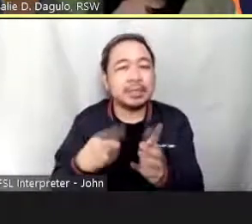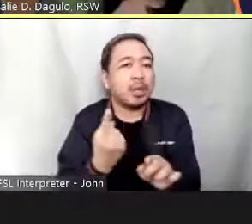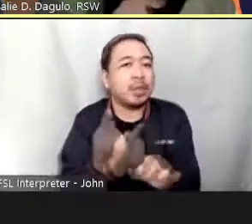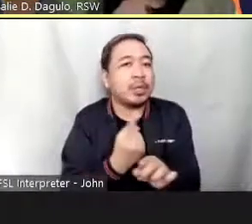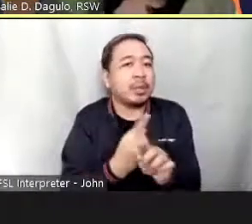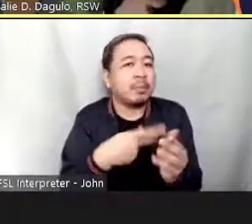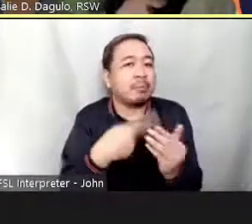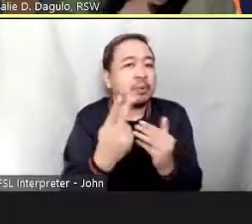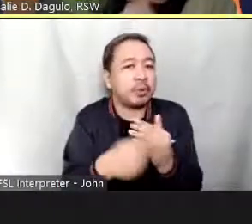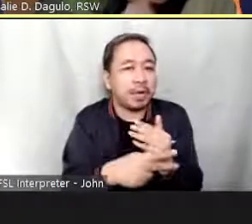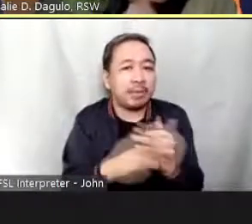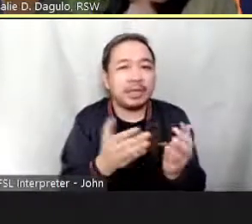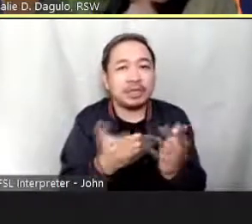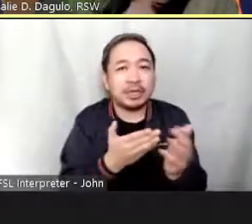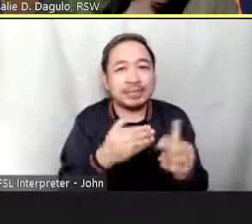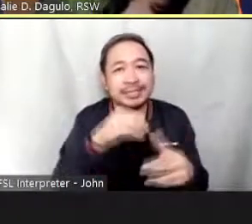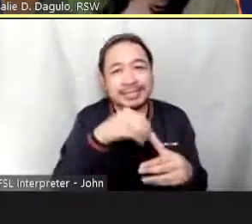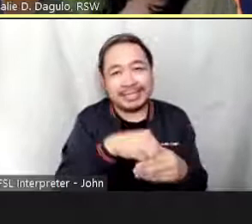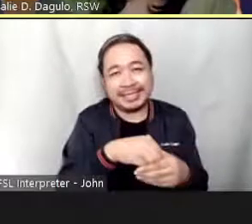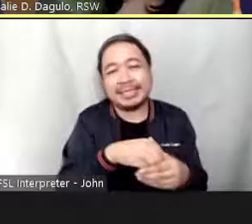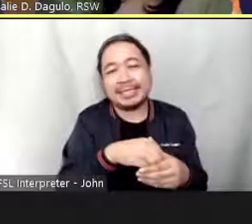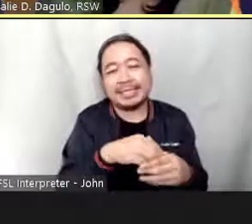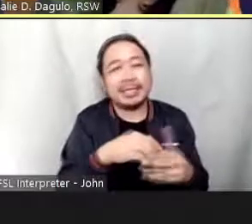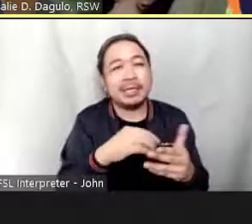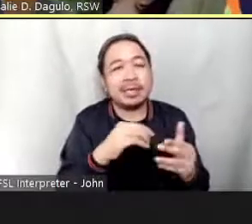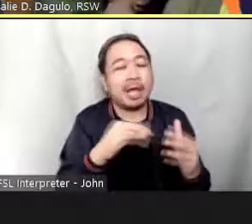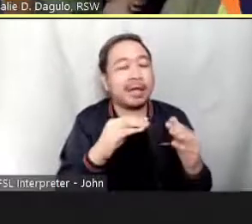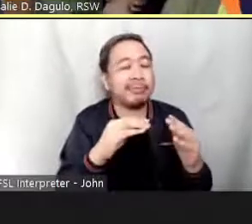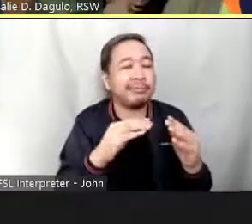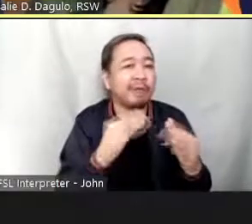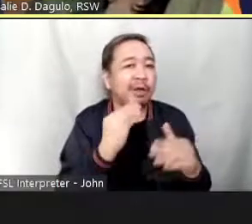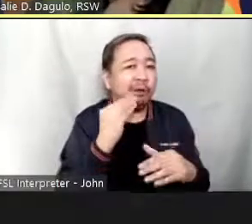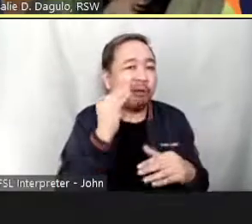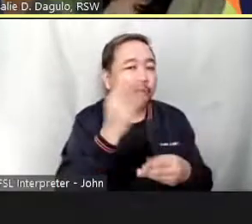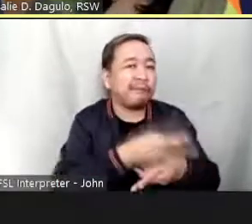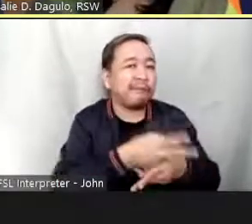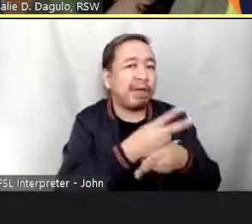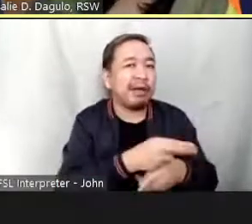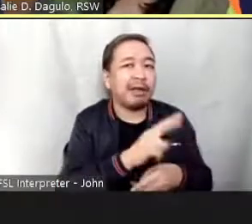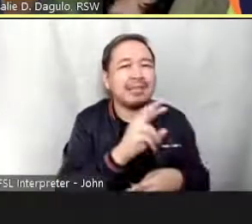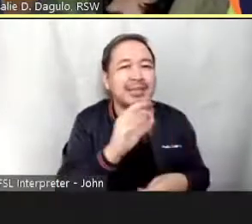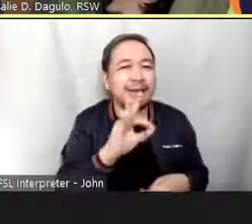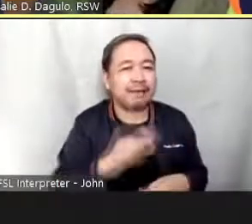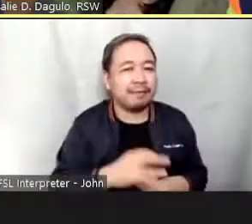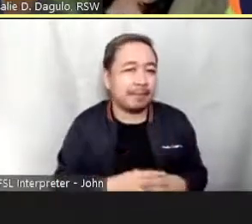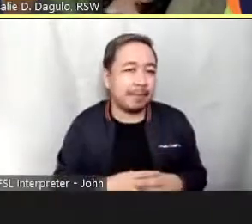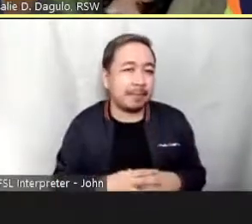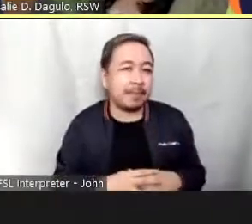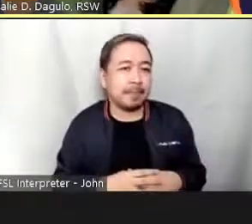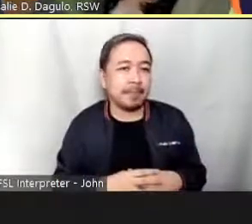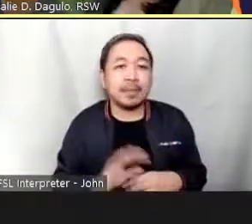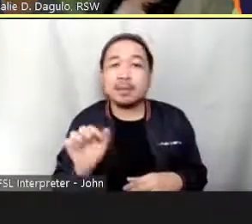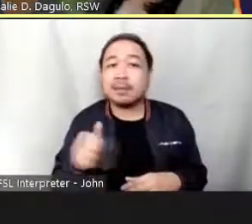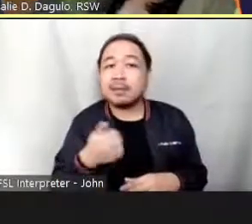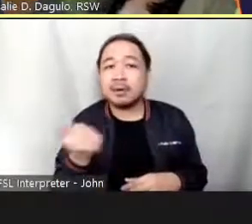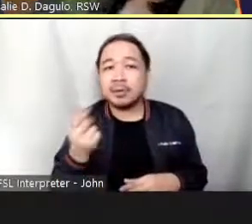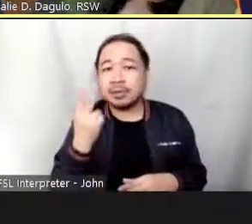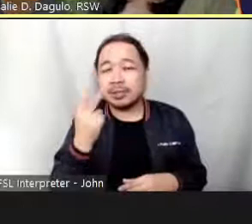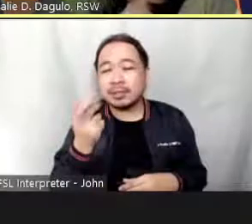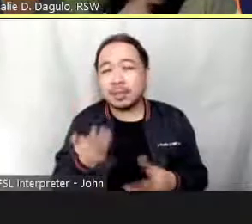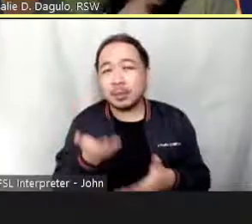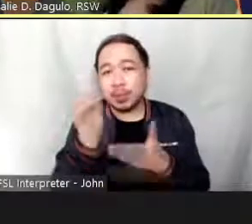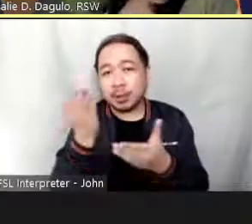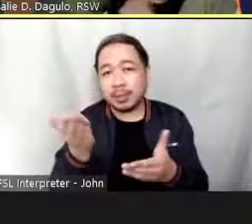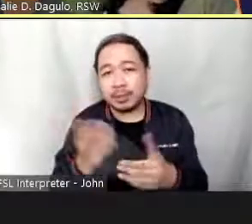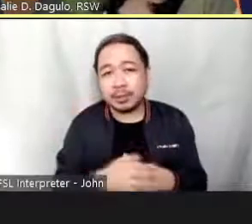in residential care. The next slides, I will be showing to you the other recommendations. And this is